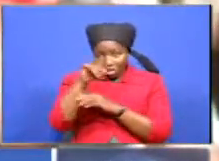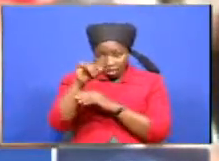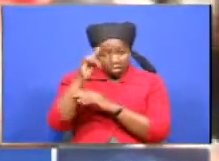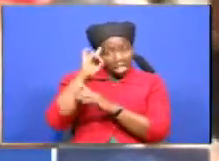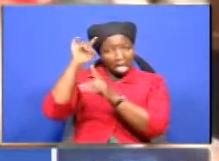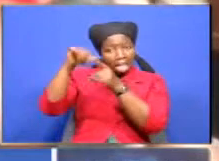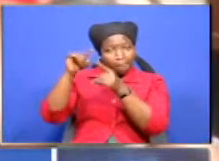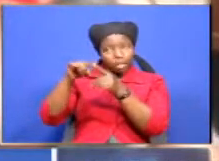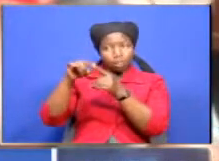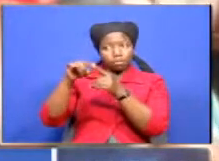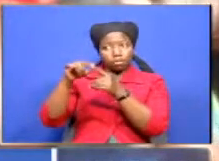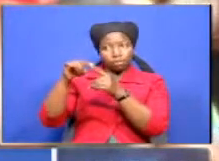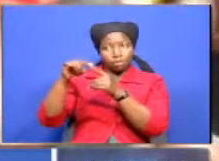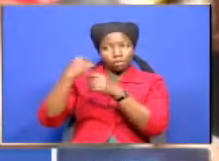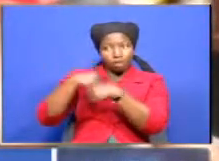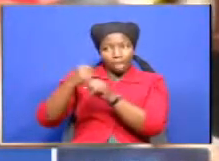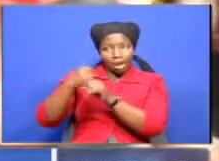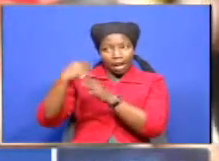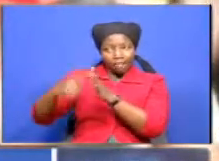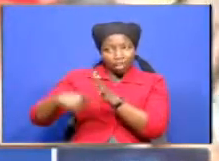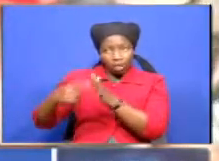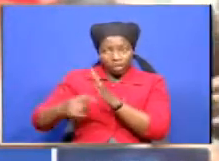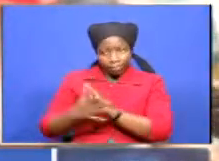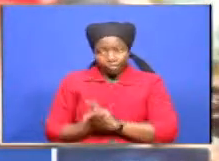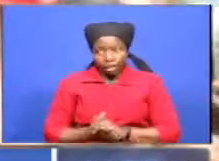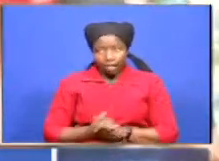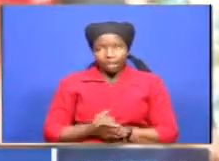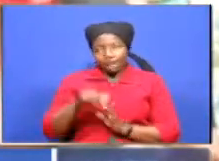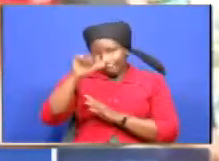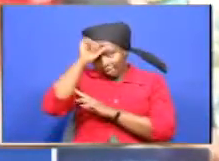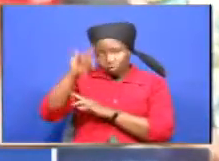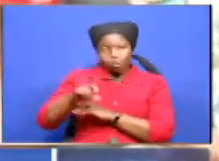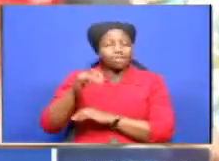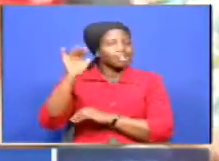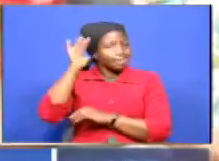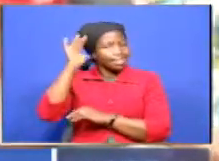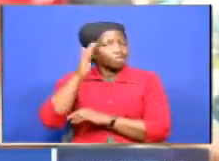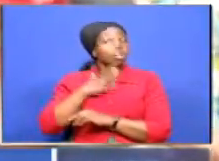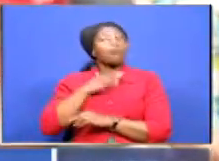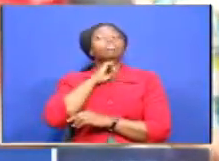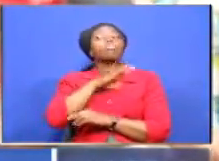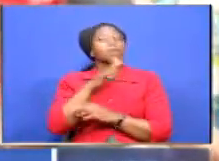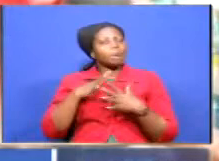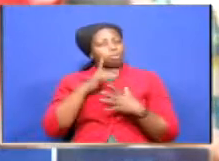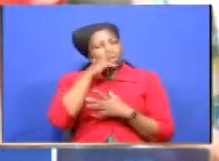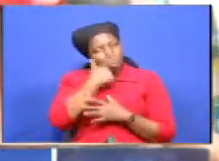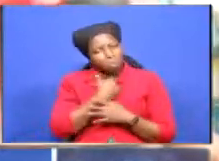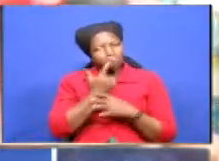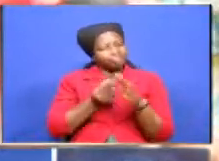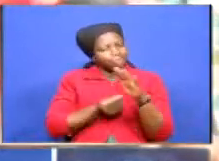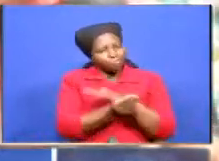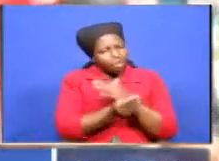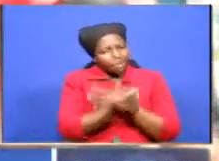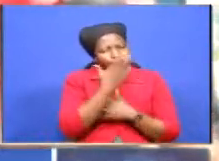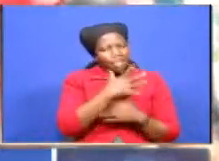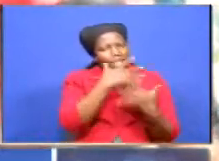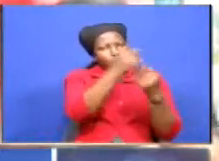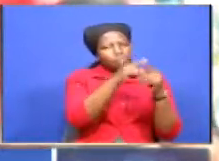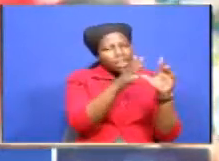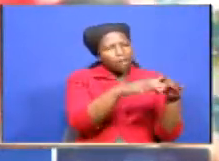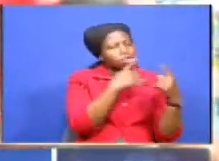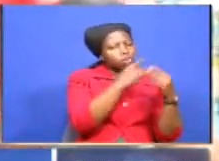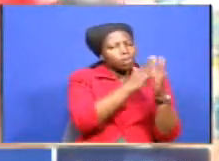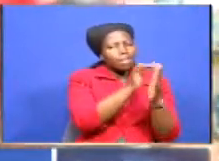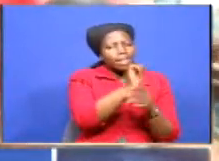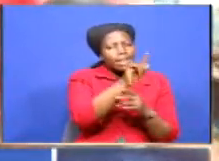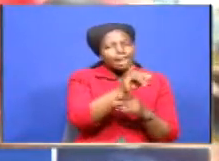chetu. Wale watu wachache wenye wamechukua hongo kwa kampuni wanadanganya, wanaongea na kina Ali wa kampuni ya